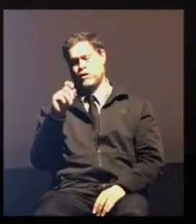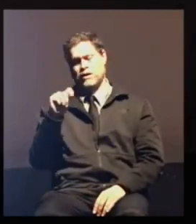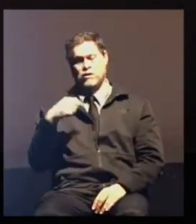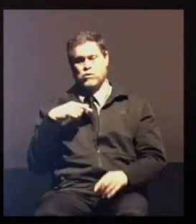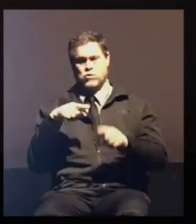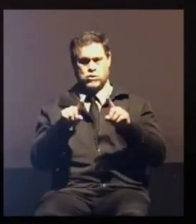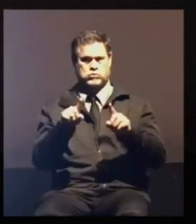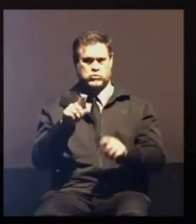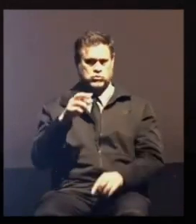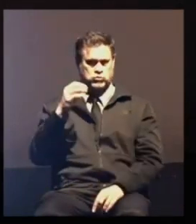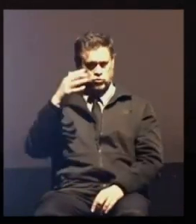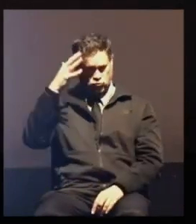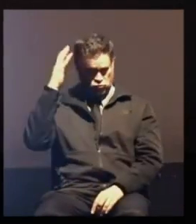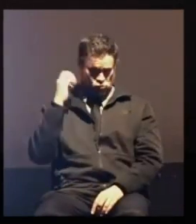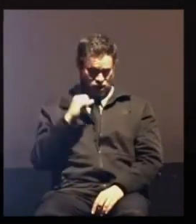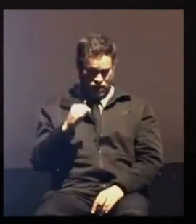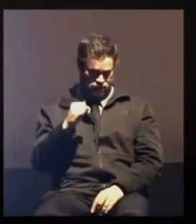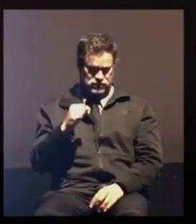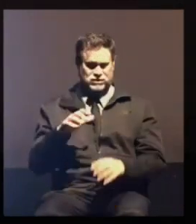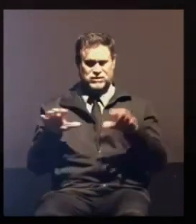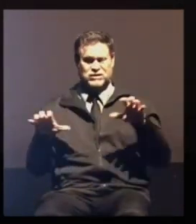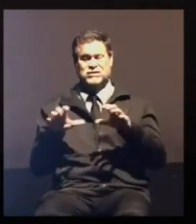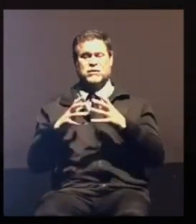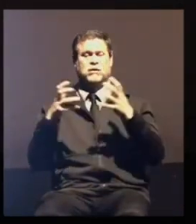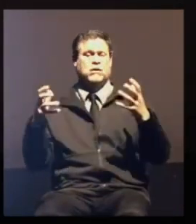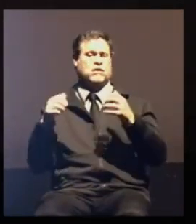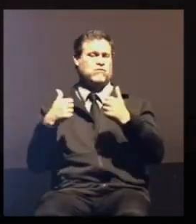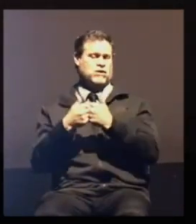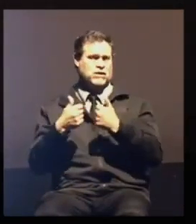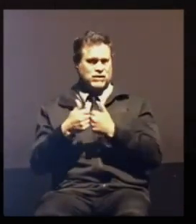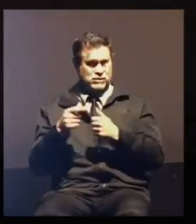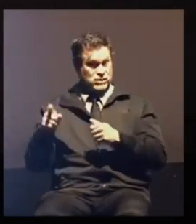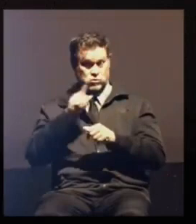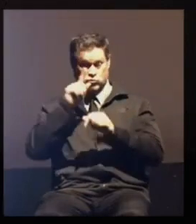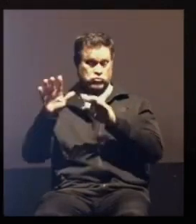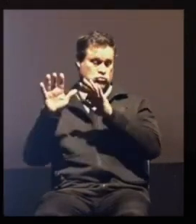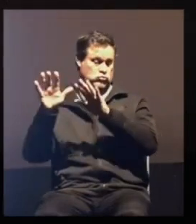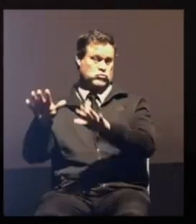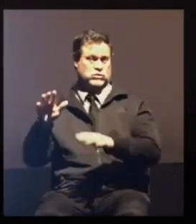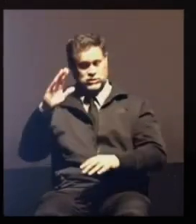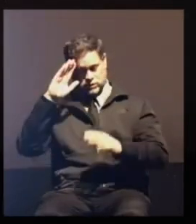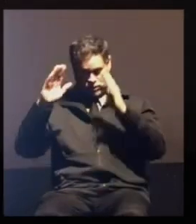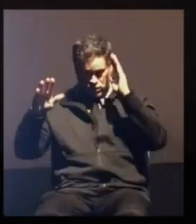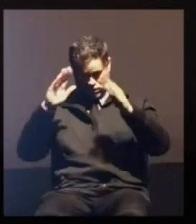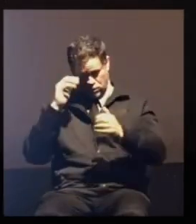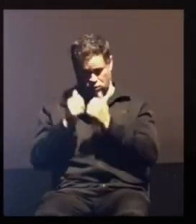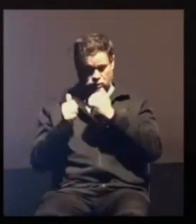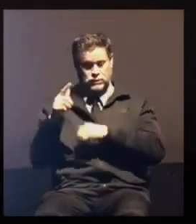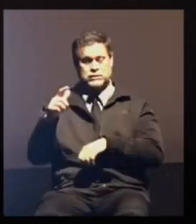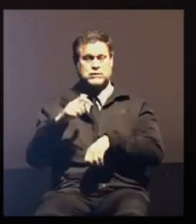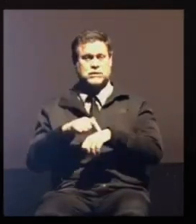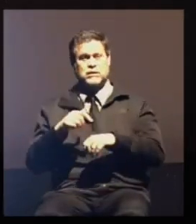Rams. He did a lot of our games, and you know, he was great. I said hi all the time and all that, but I didn't have an interaction with